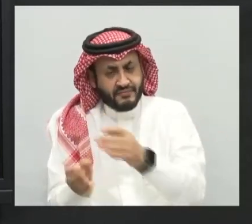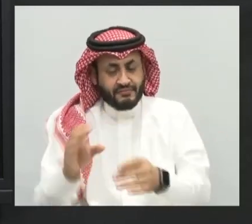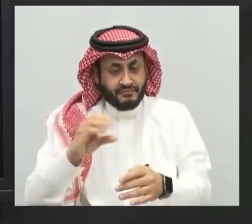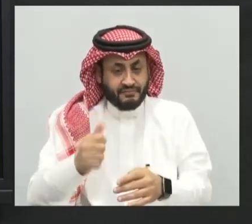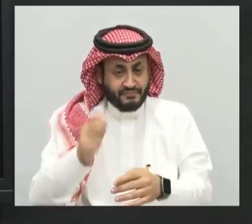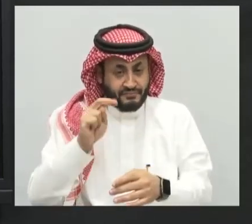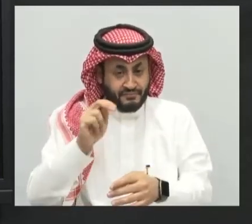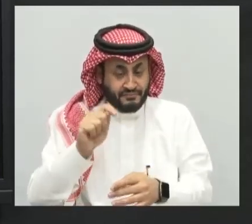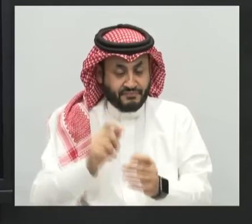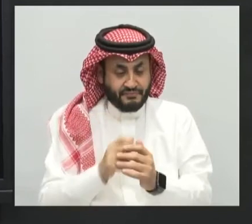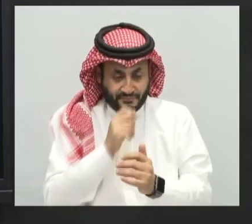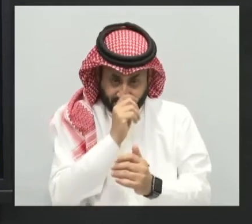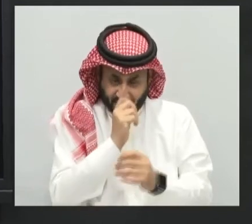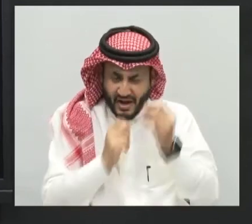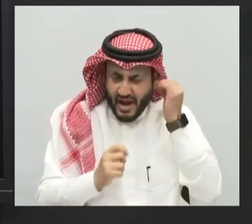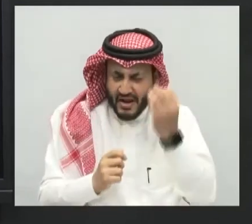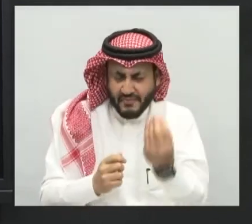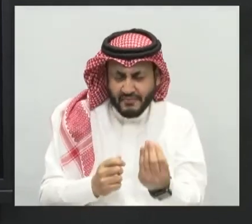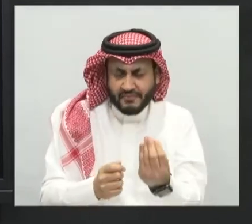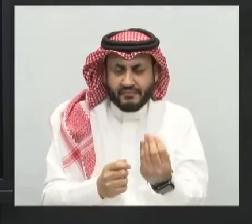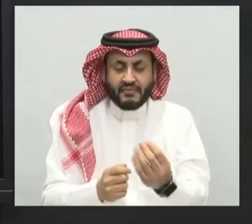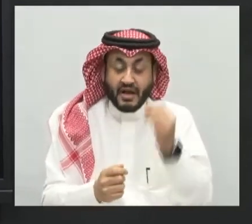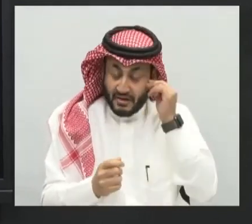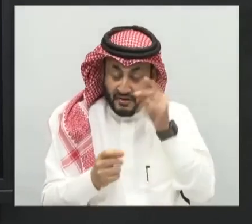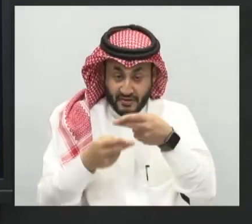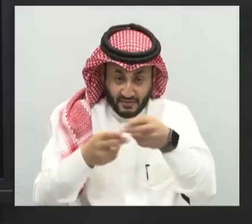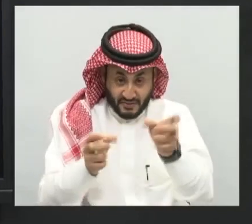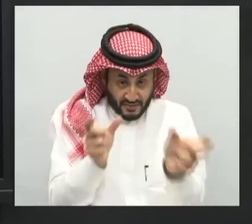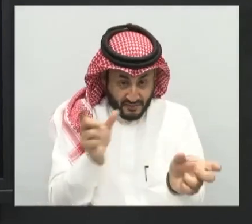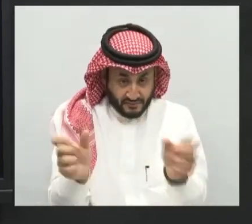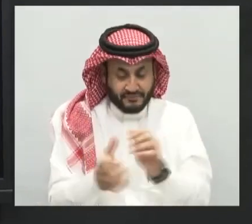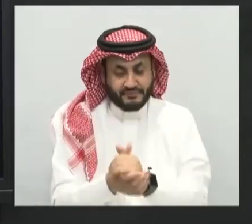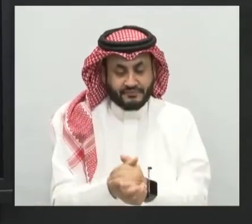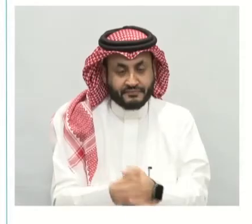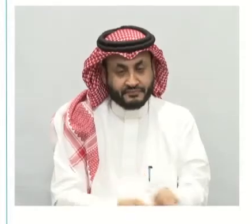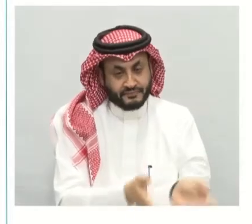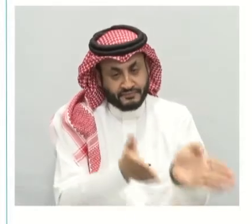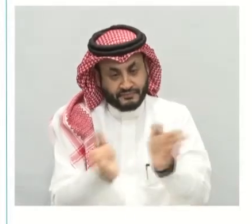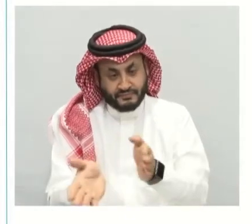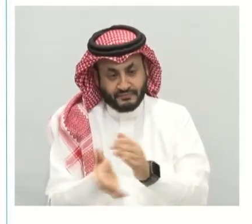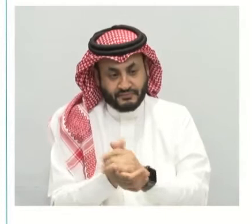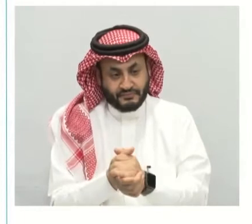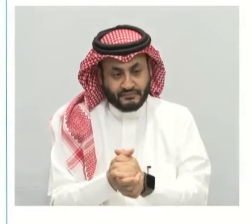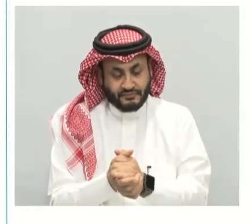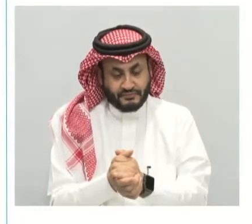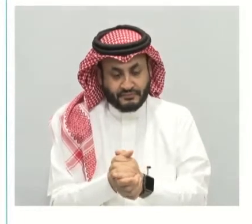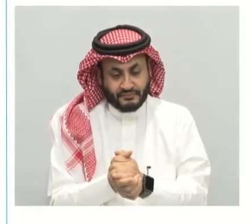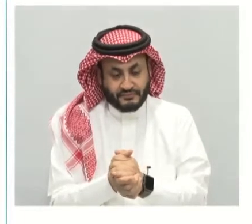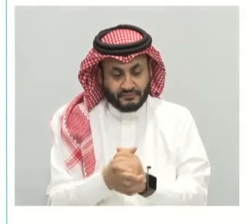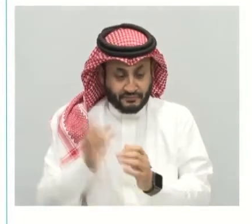pay attention or if you listen very carefully, you can feel it. And also, we have read